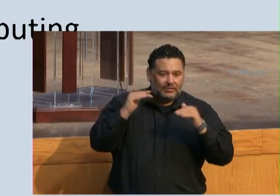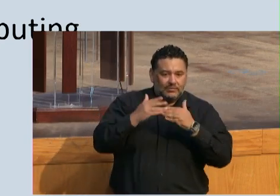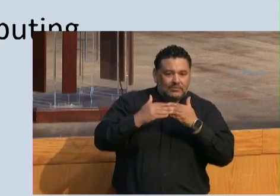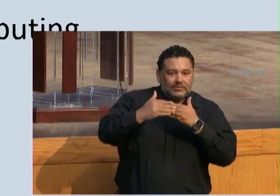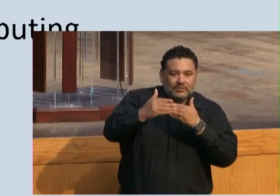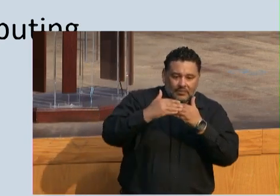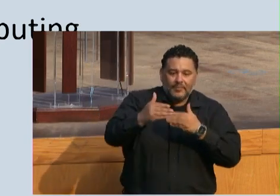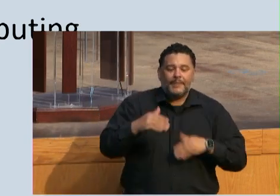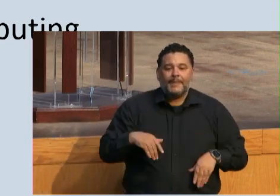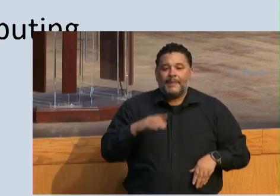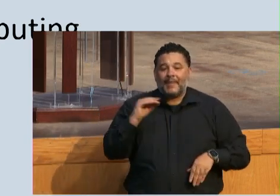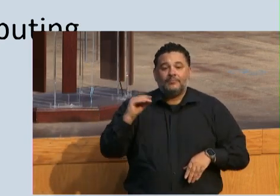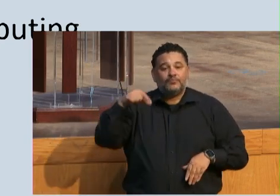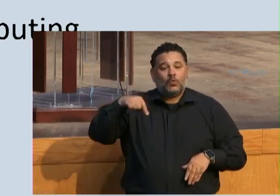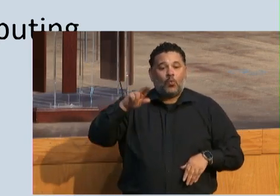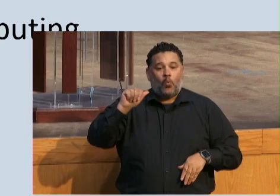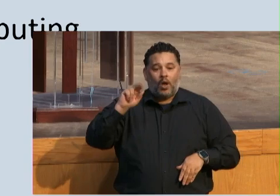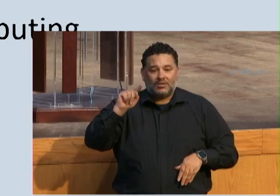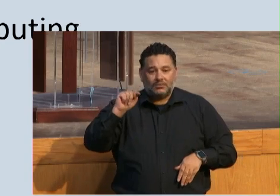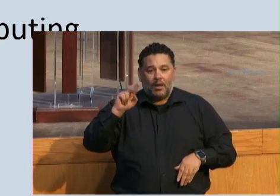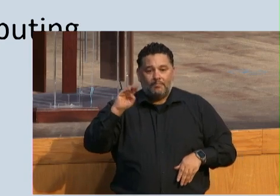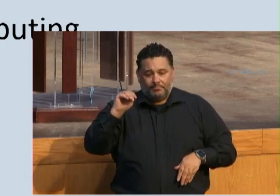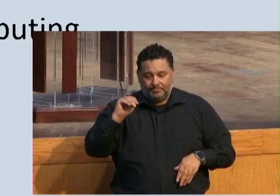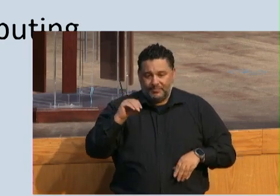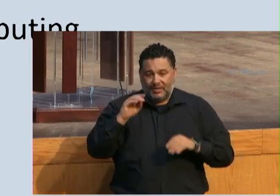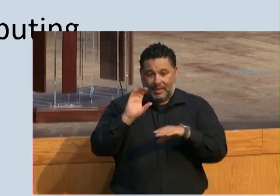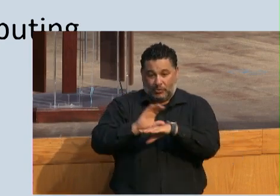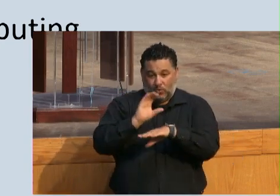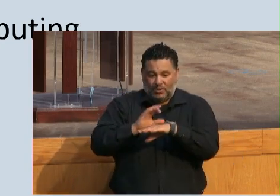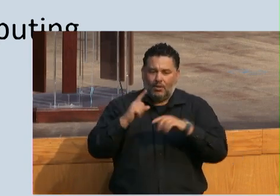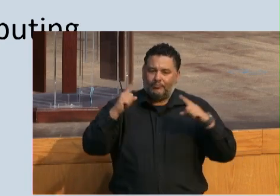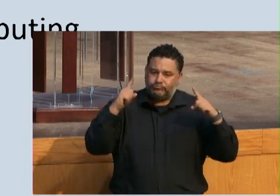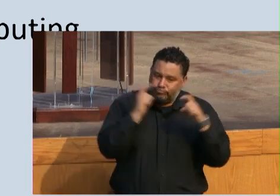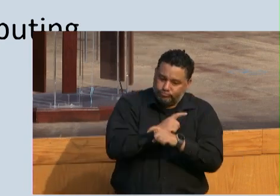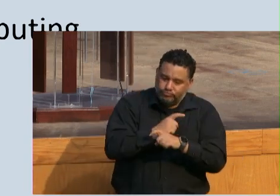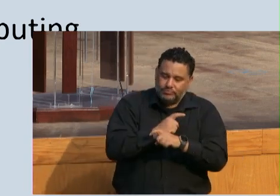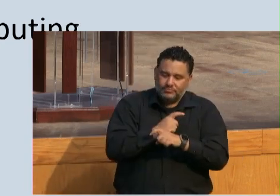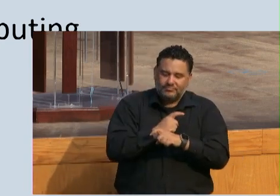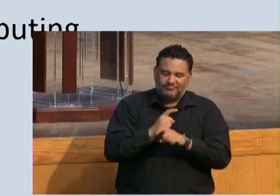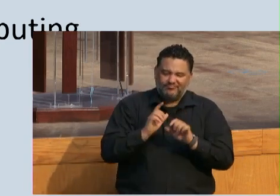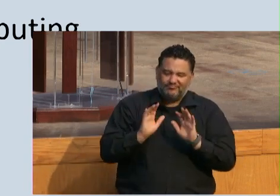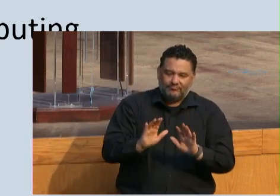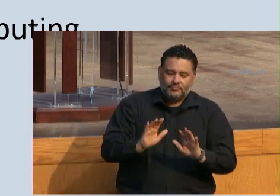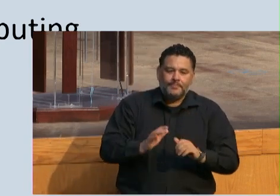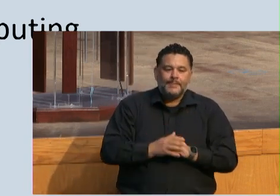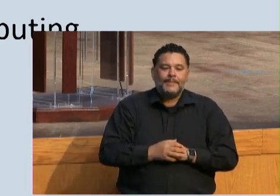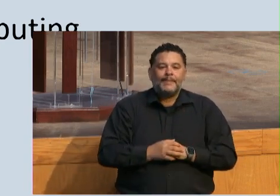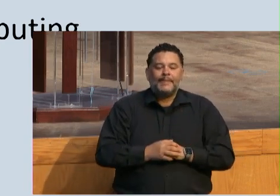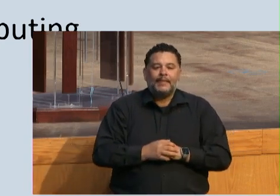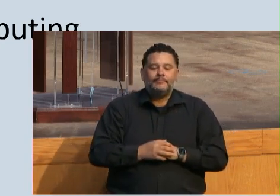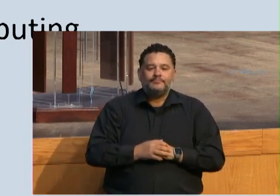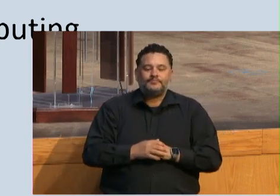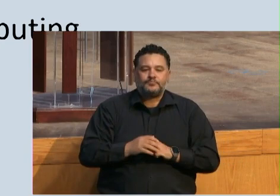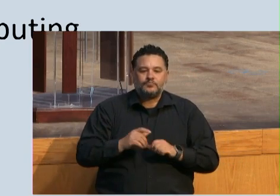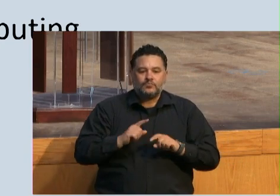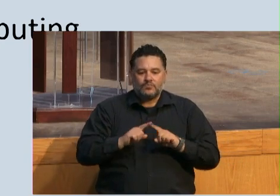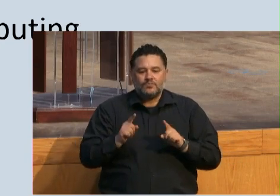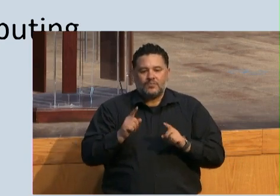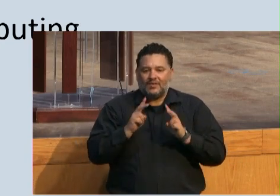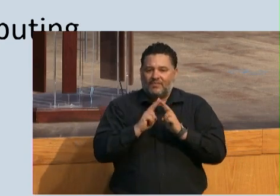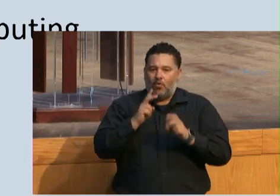And quantum computing, very complex just by its nature, but it's very